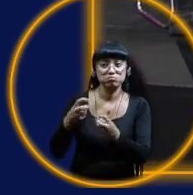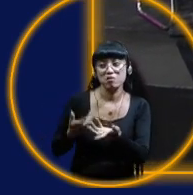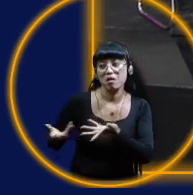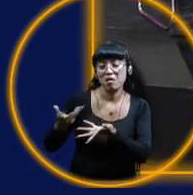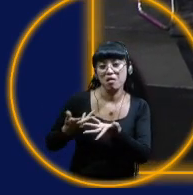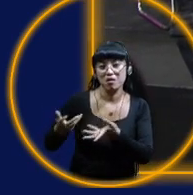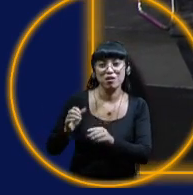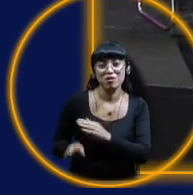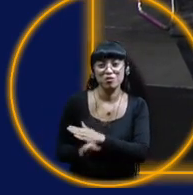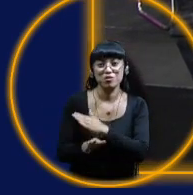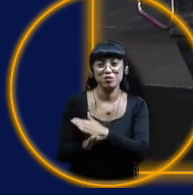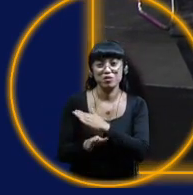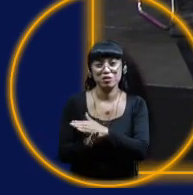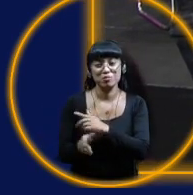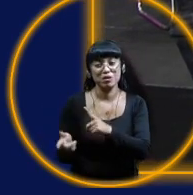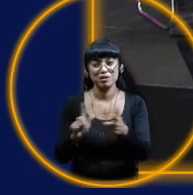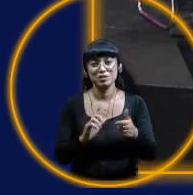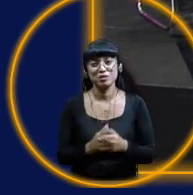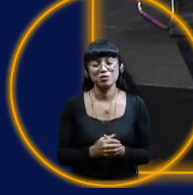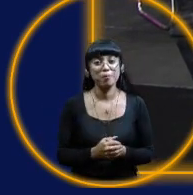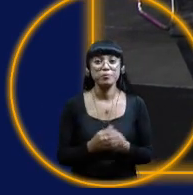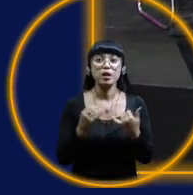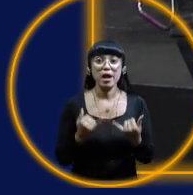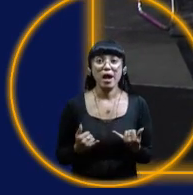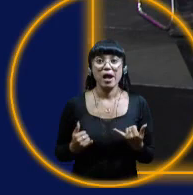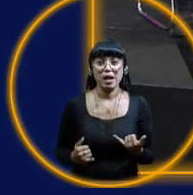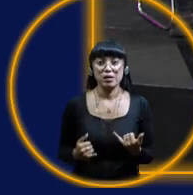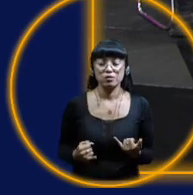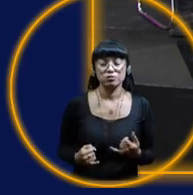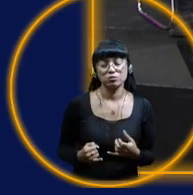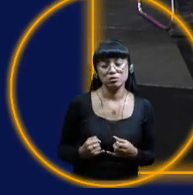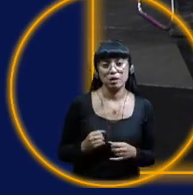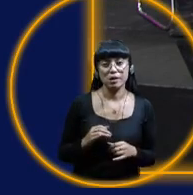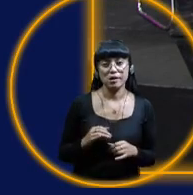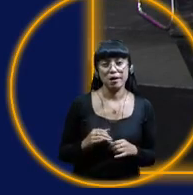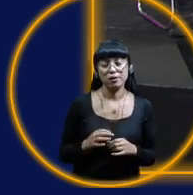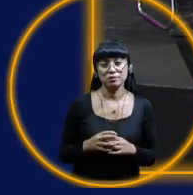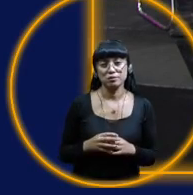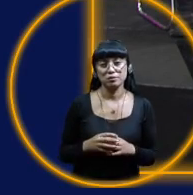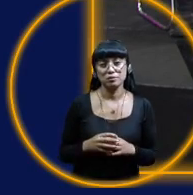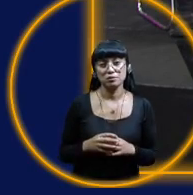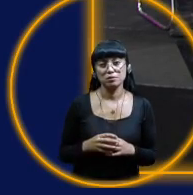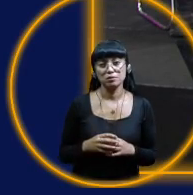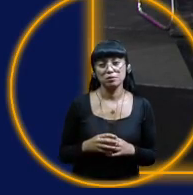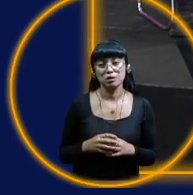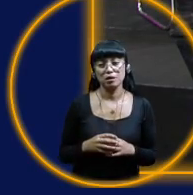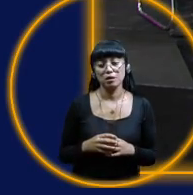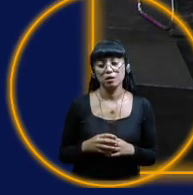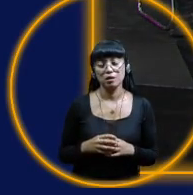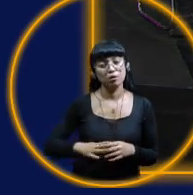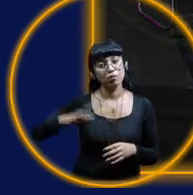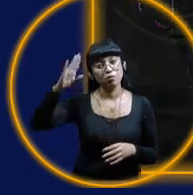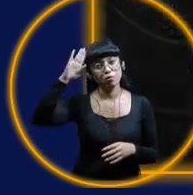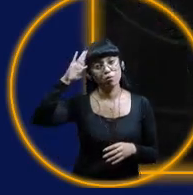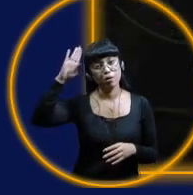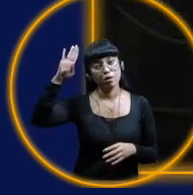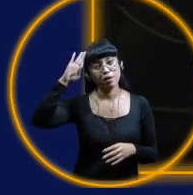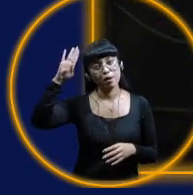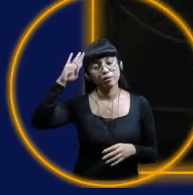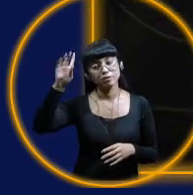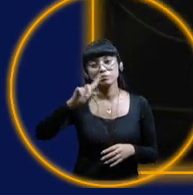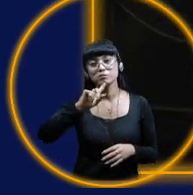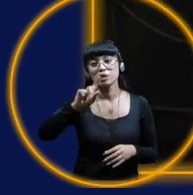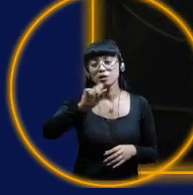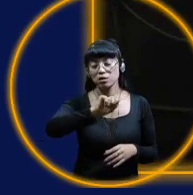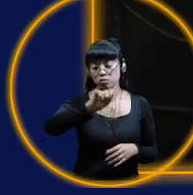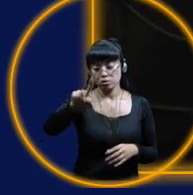Okay. Tenemos la última pregunta del día, por favor. Yeah. Hi. Hi. My question is, what is the